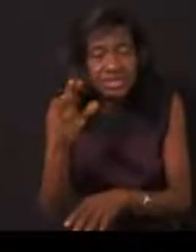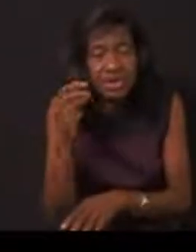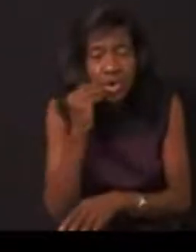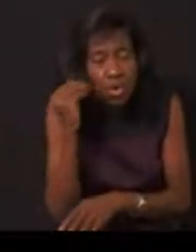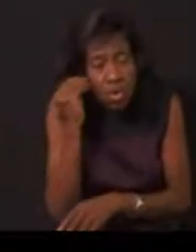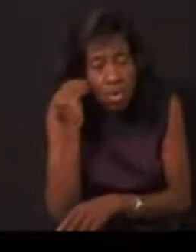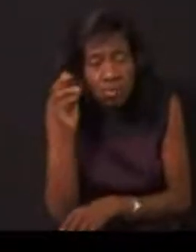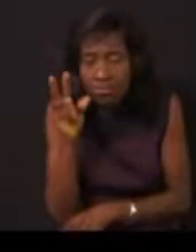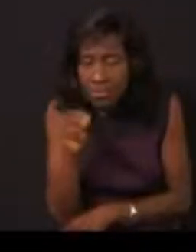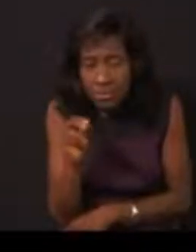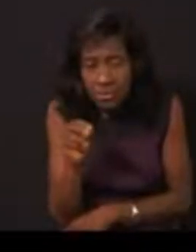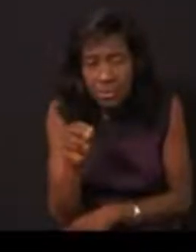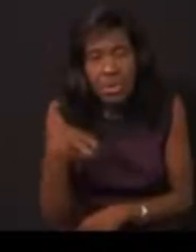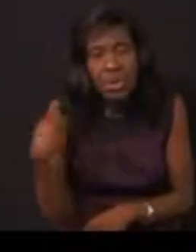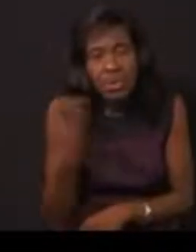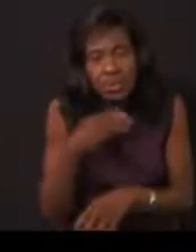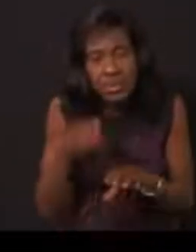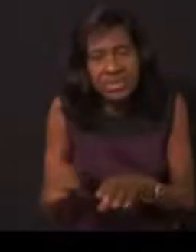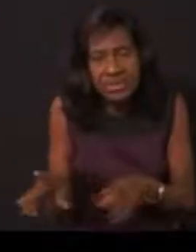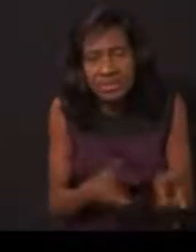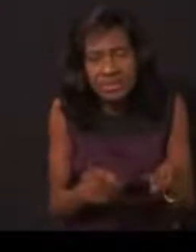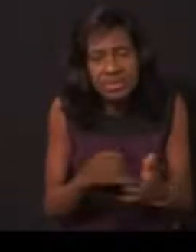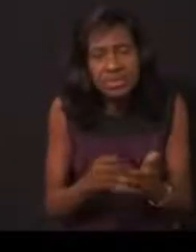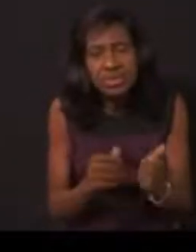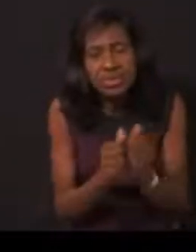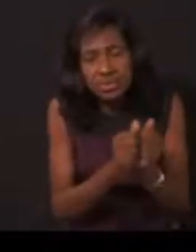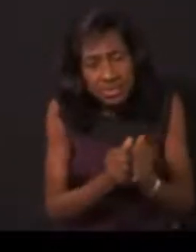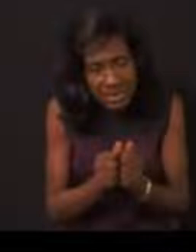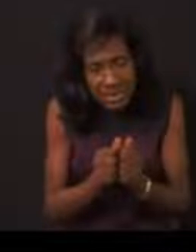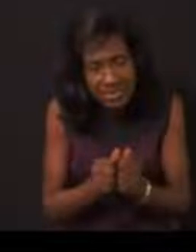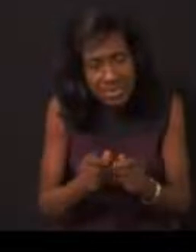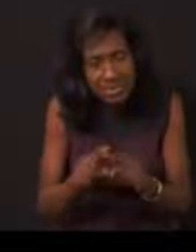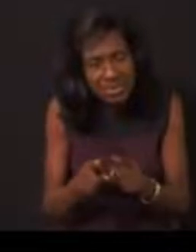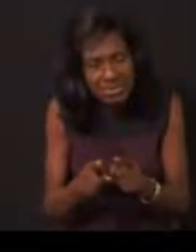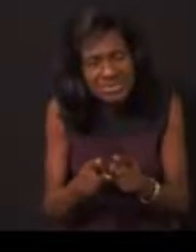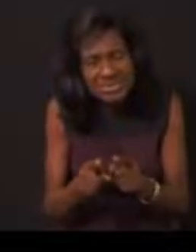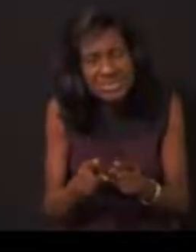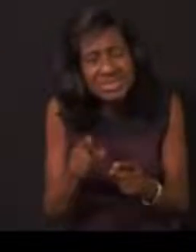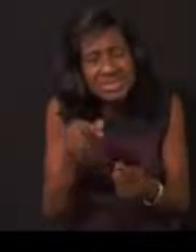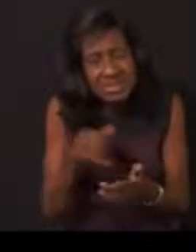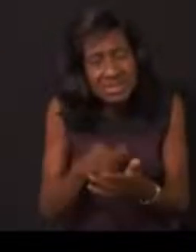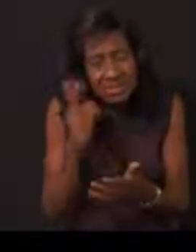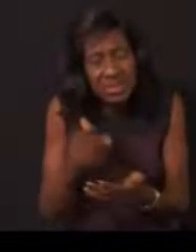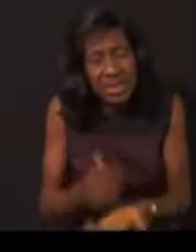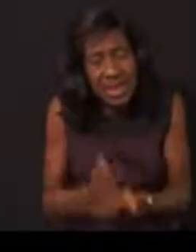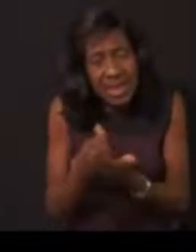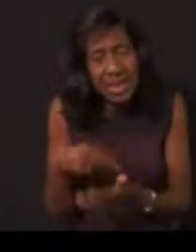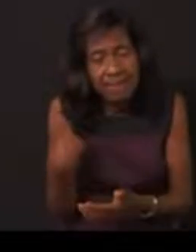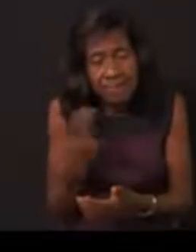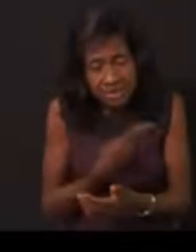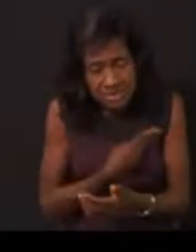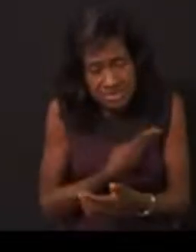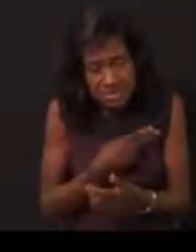this together, but simple little steps like that will help us combat and control and manage